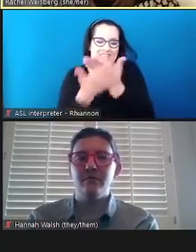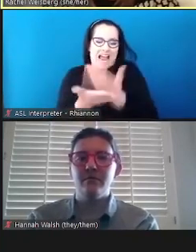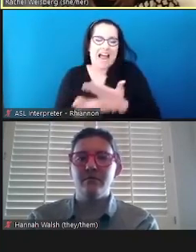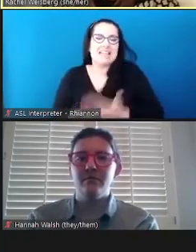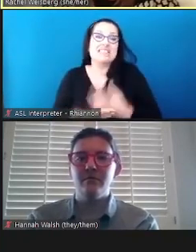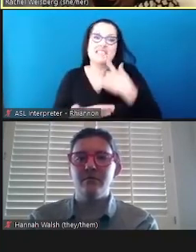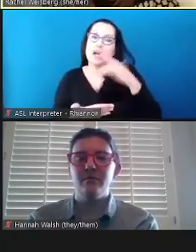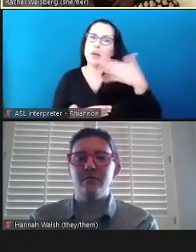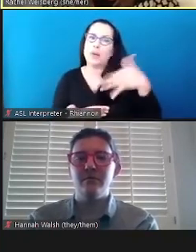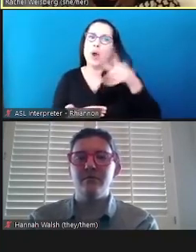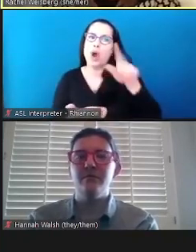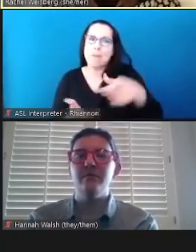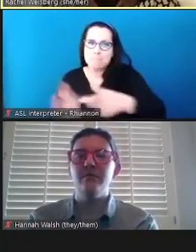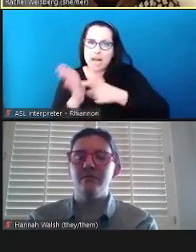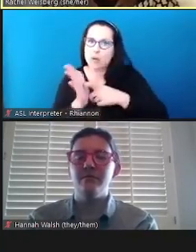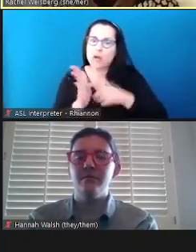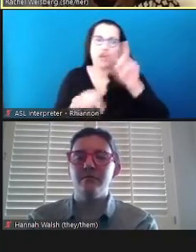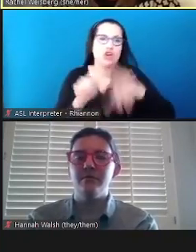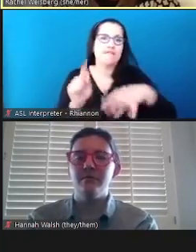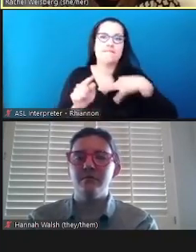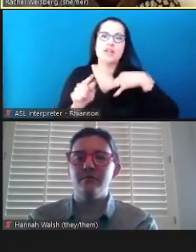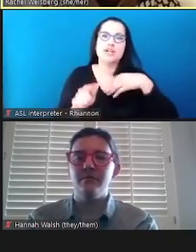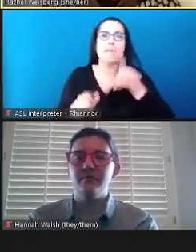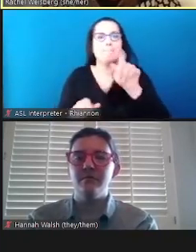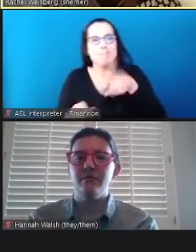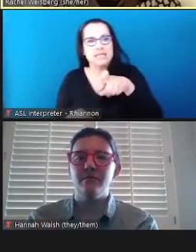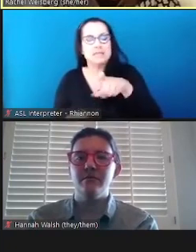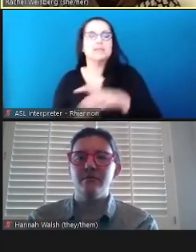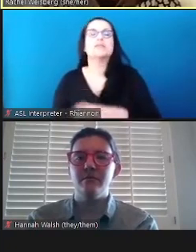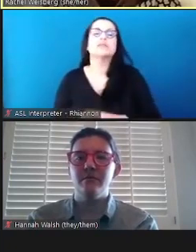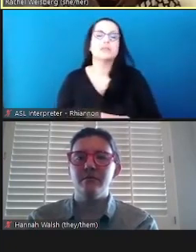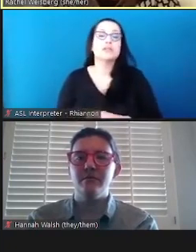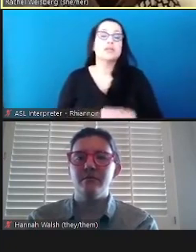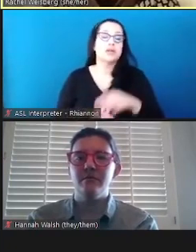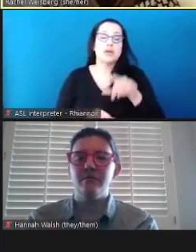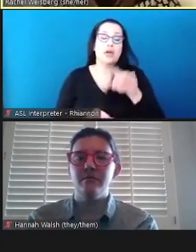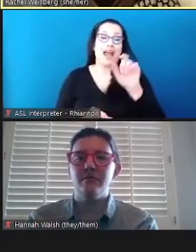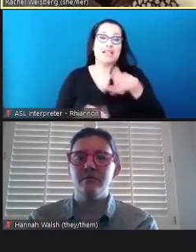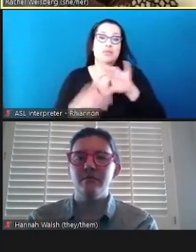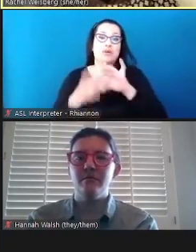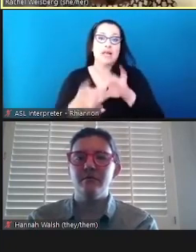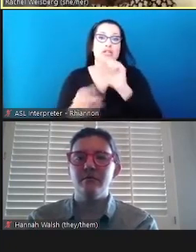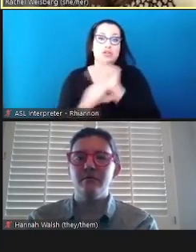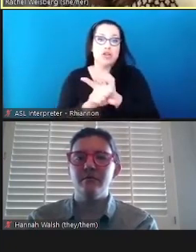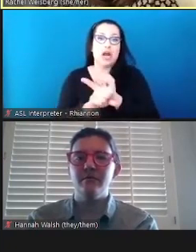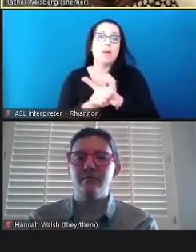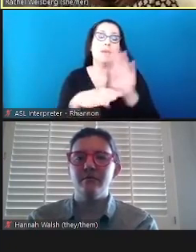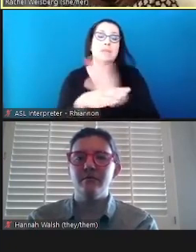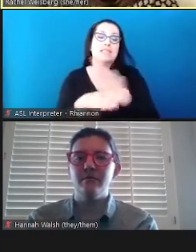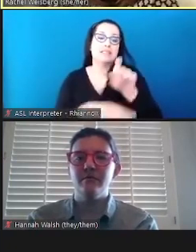It wasn't voluntary. And so it has to be job-related and consistent with business necessity.